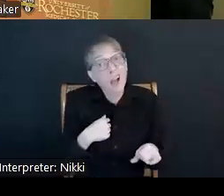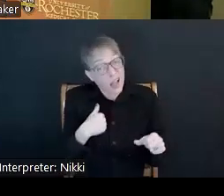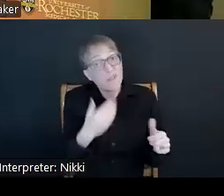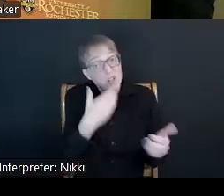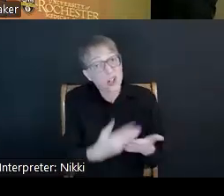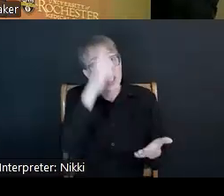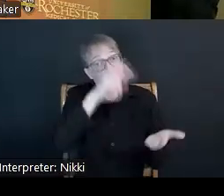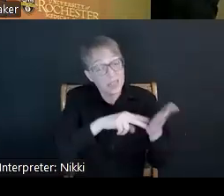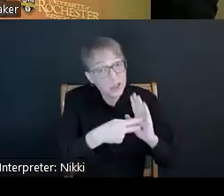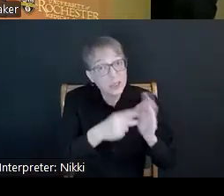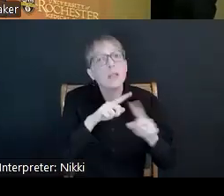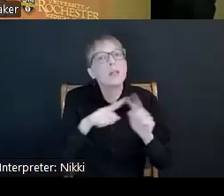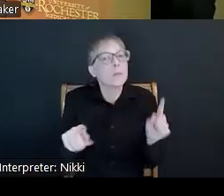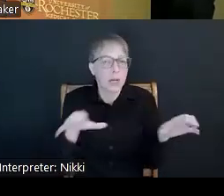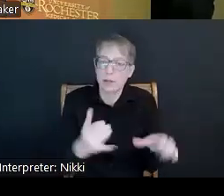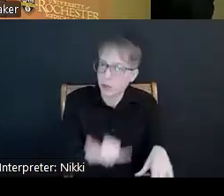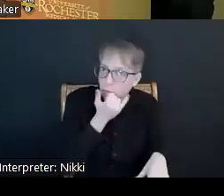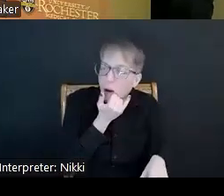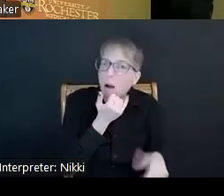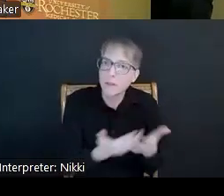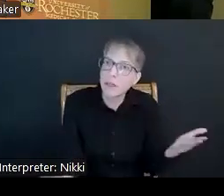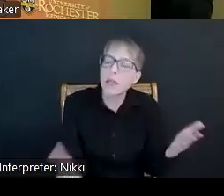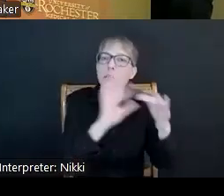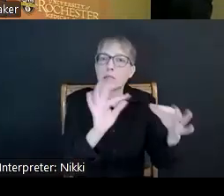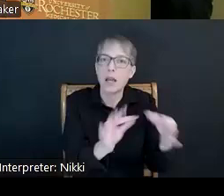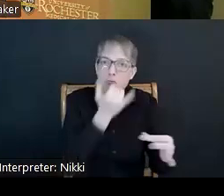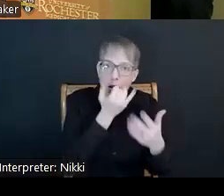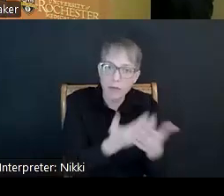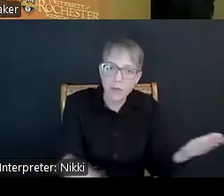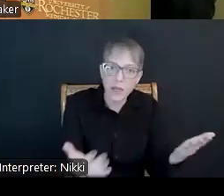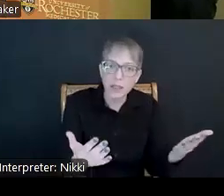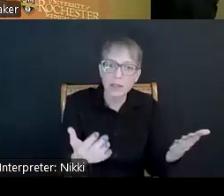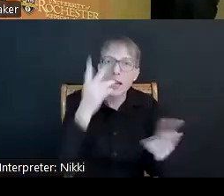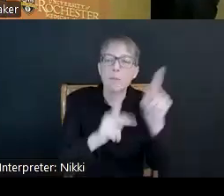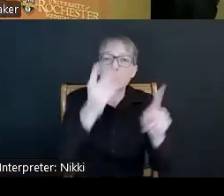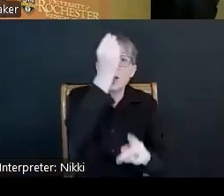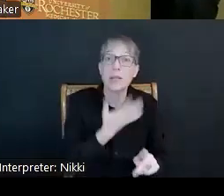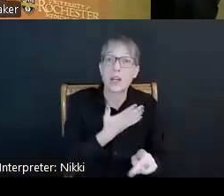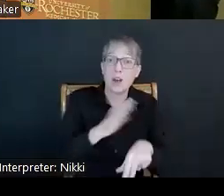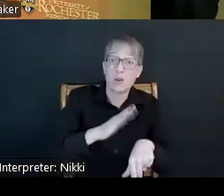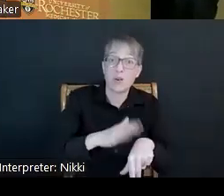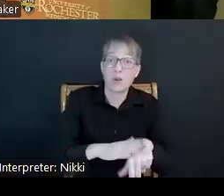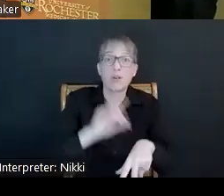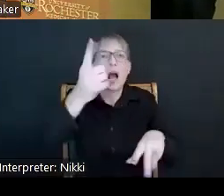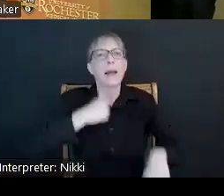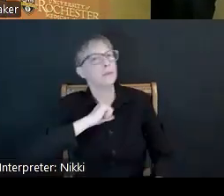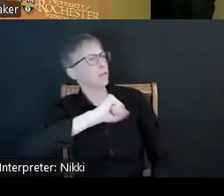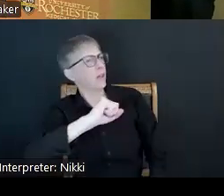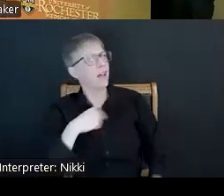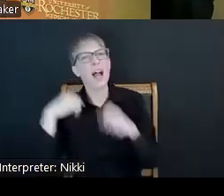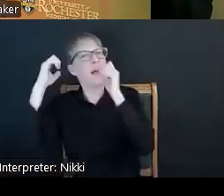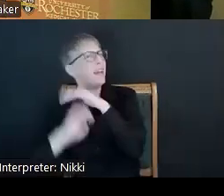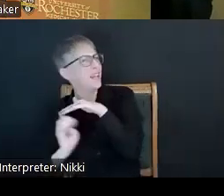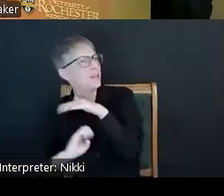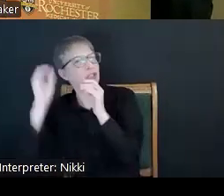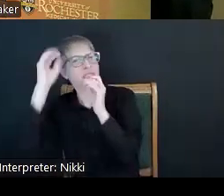many times when people have let me know that, I've reacted with defensiveness. I've said things like, I'm an elementary school teacher. Of course I don't mean that.